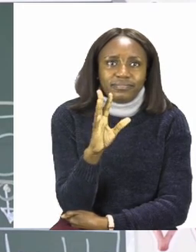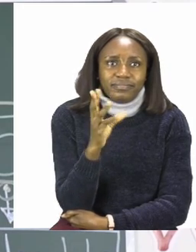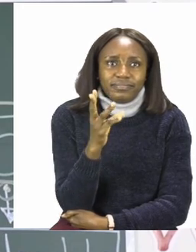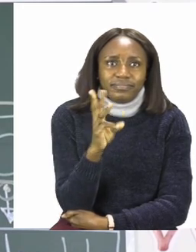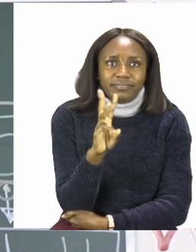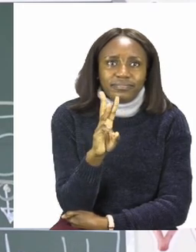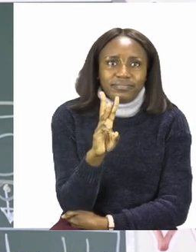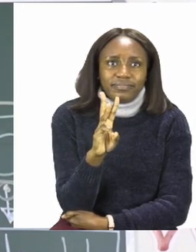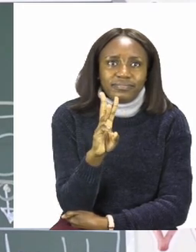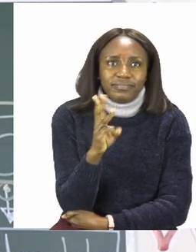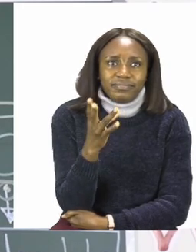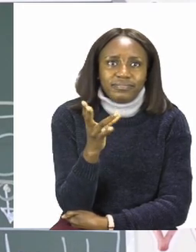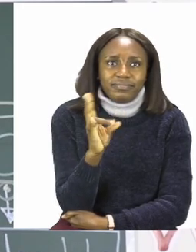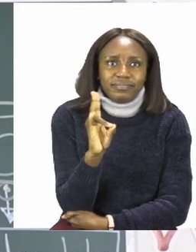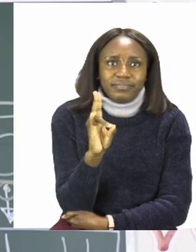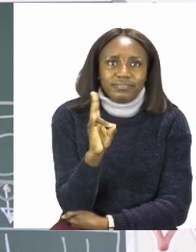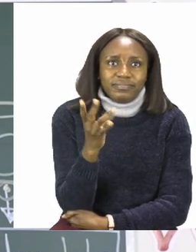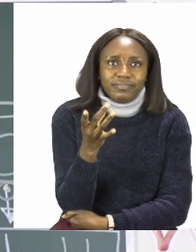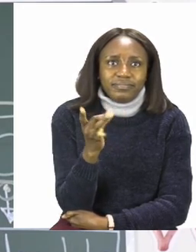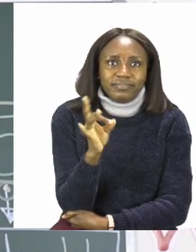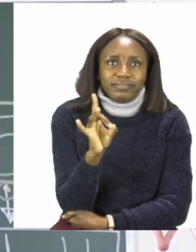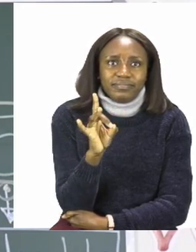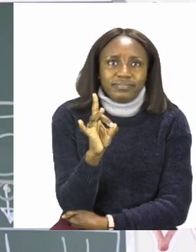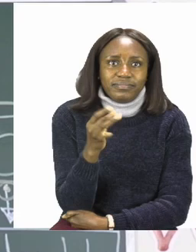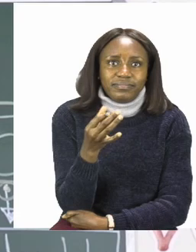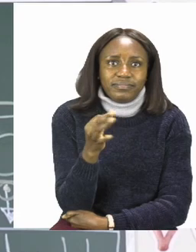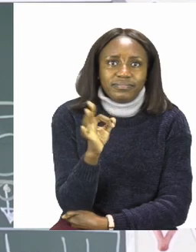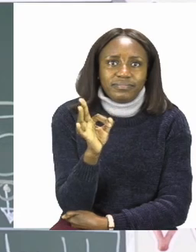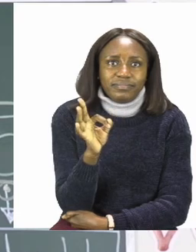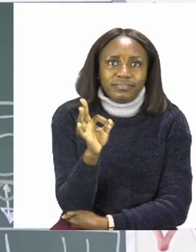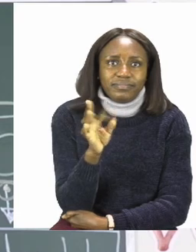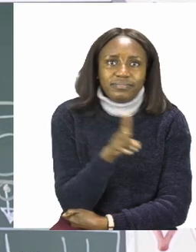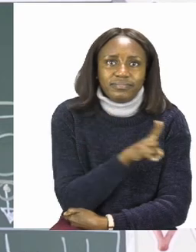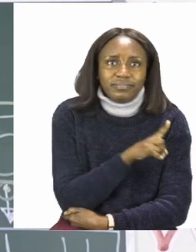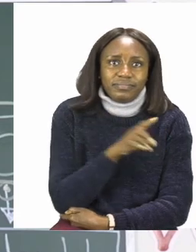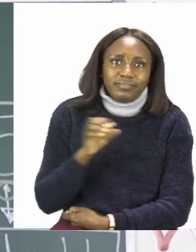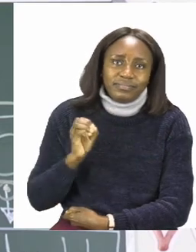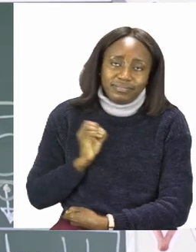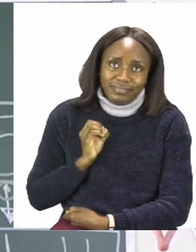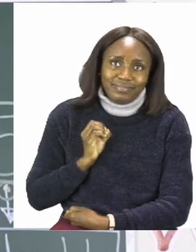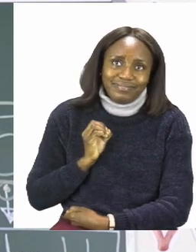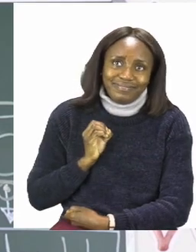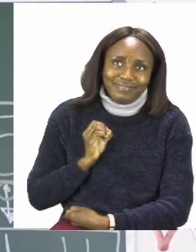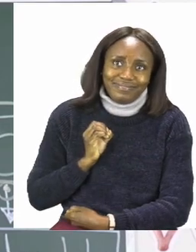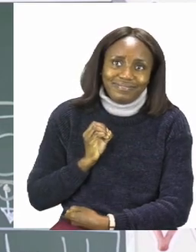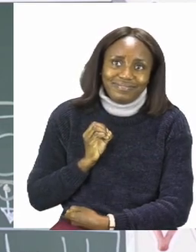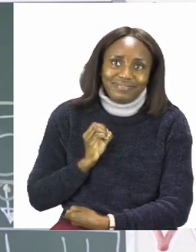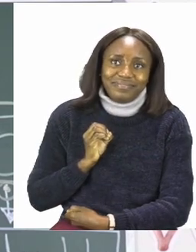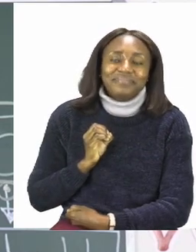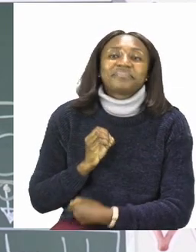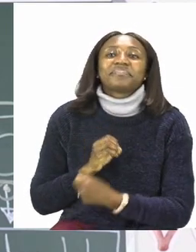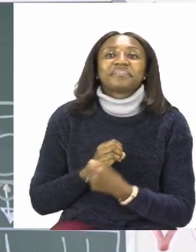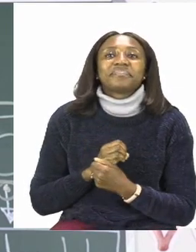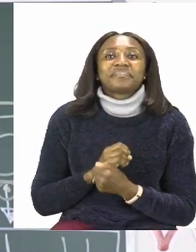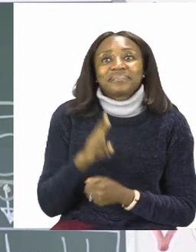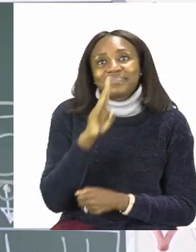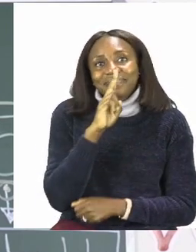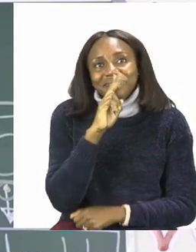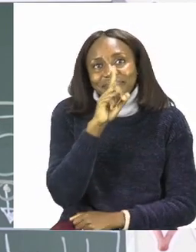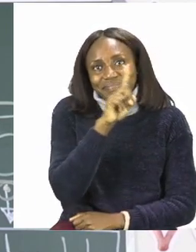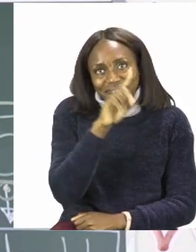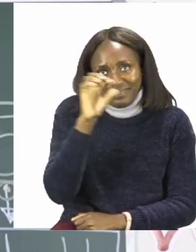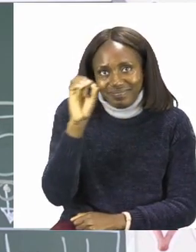5, 6, 7, 8, 9, 10. So our